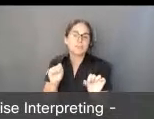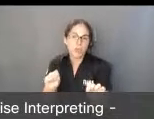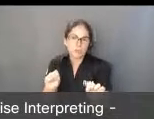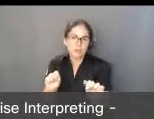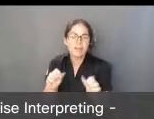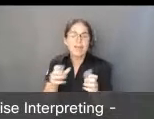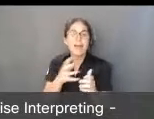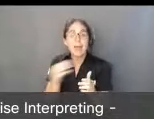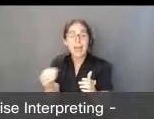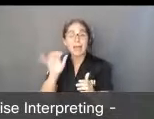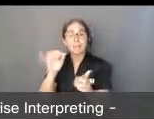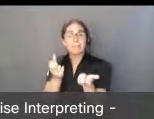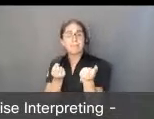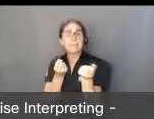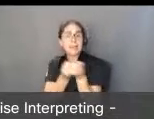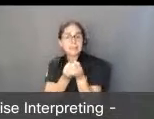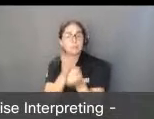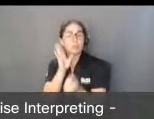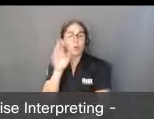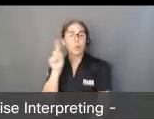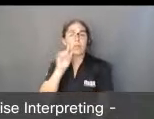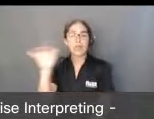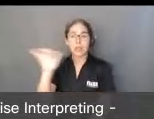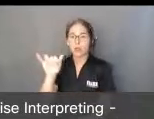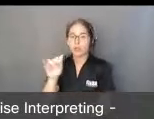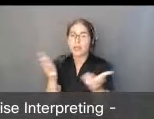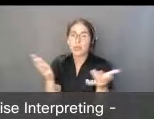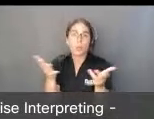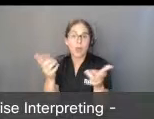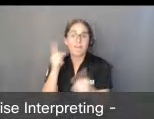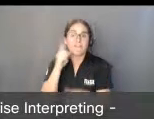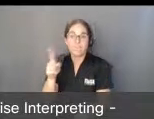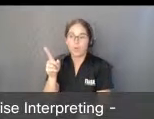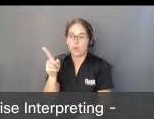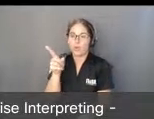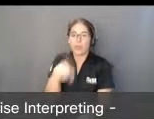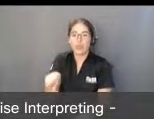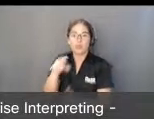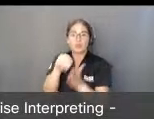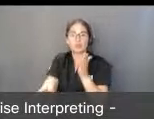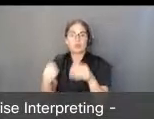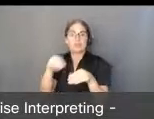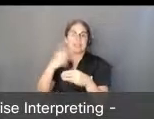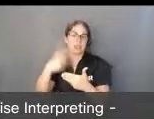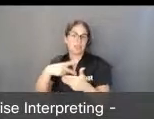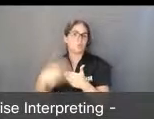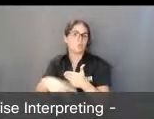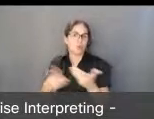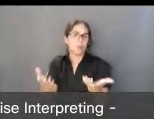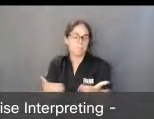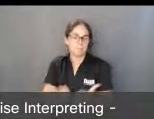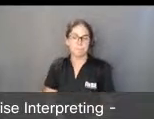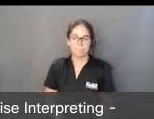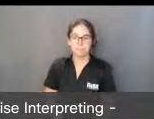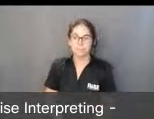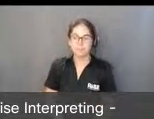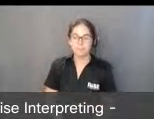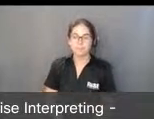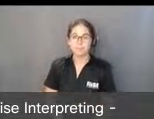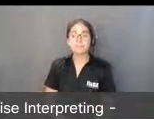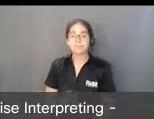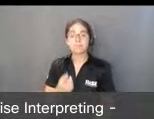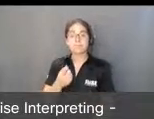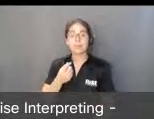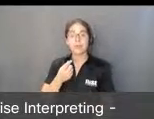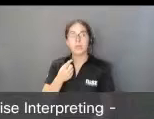support going to look like for the students in this program? And so we provided